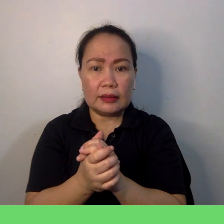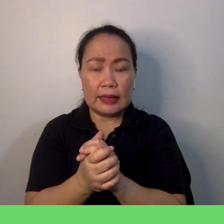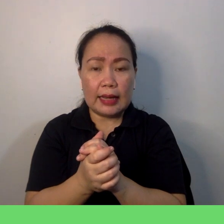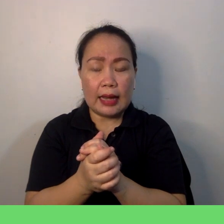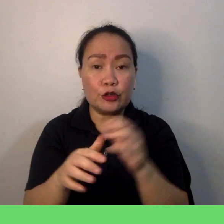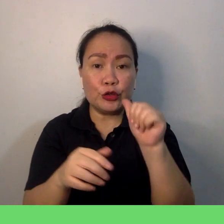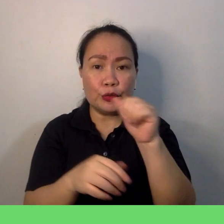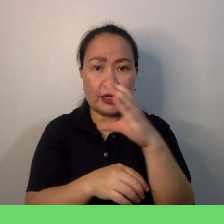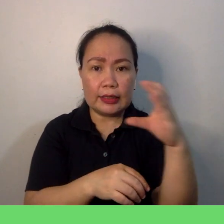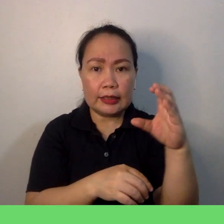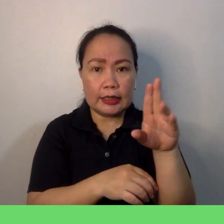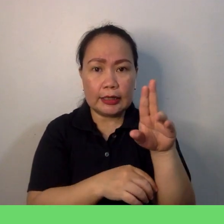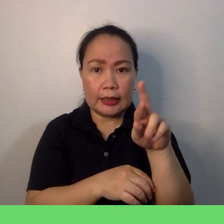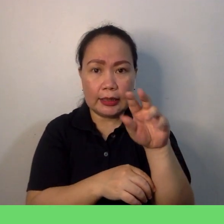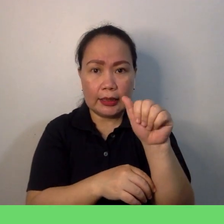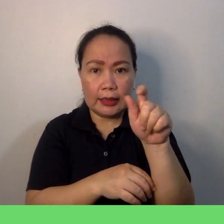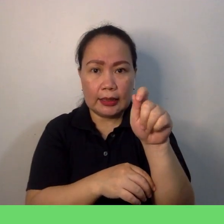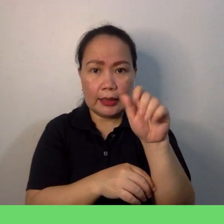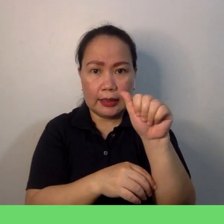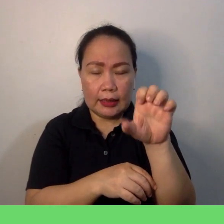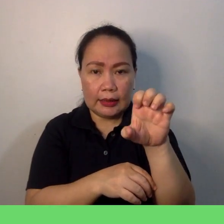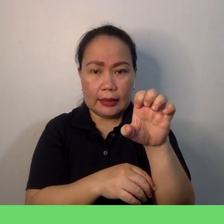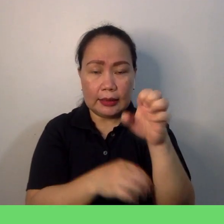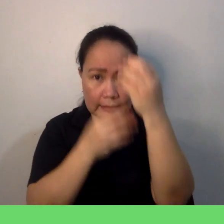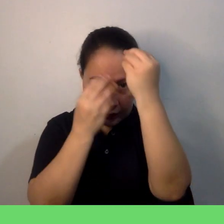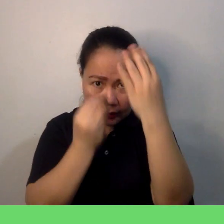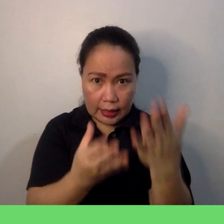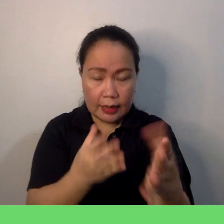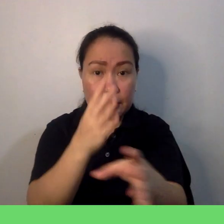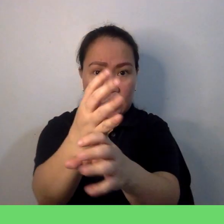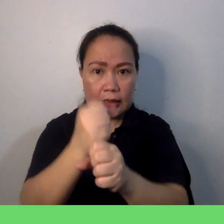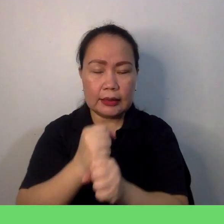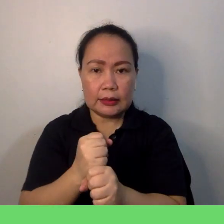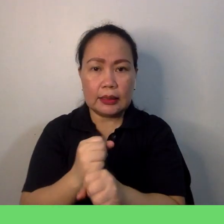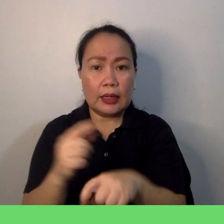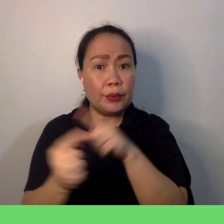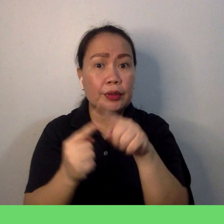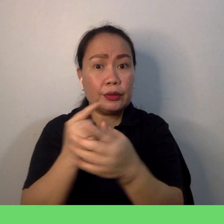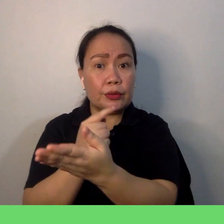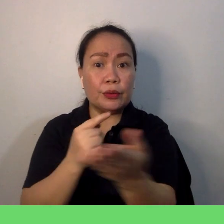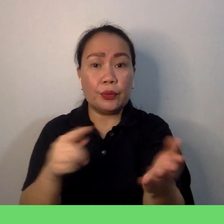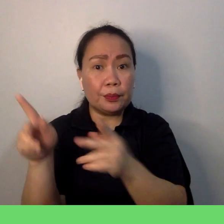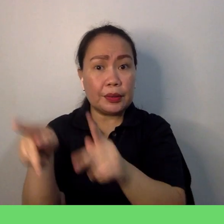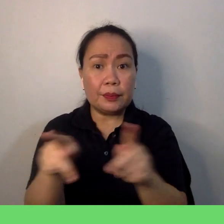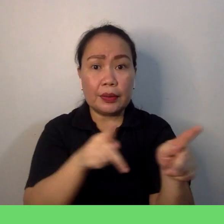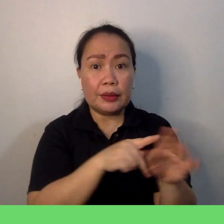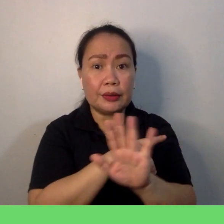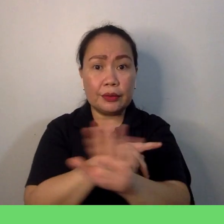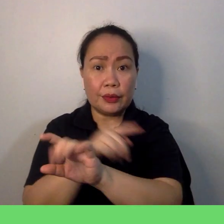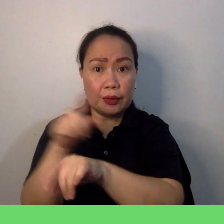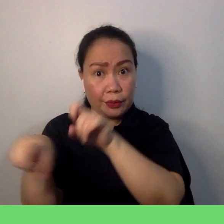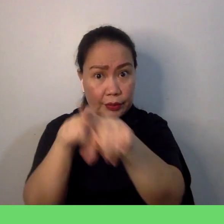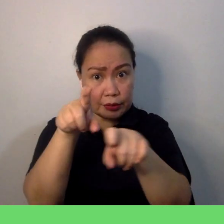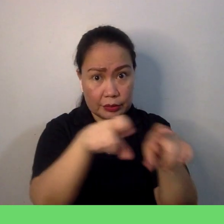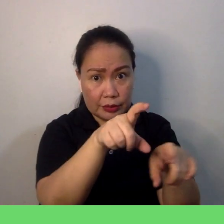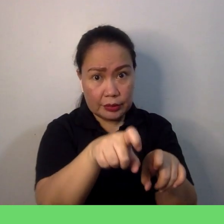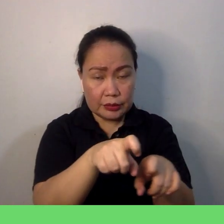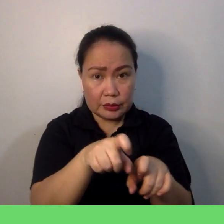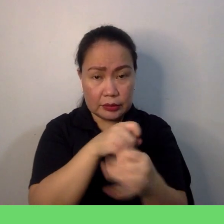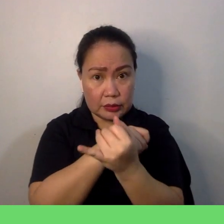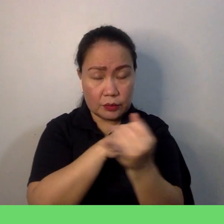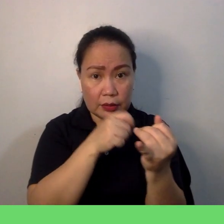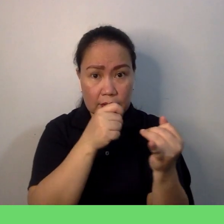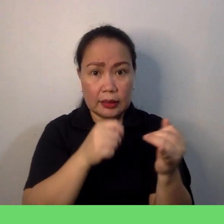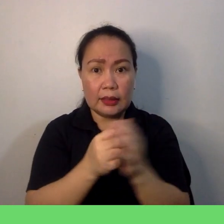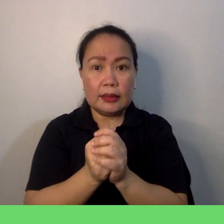So, dapat accurate din po yung data na nakukuha natin. So, when you are preparing your questionnaire or yung instrument